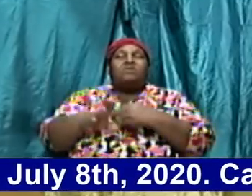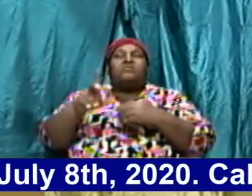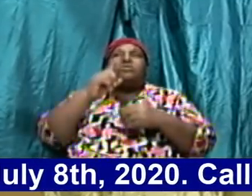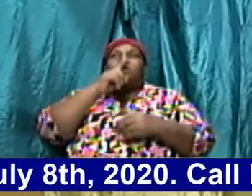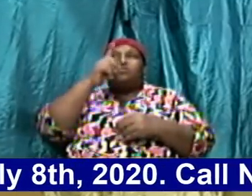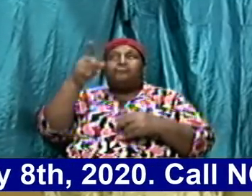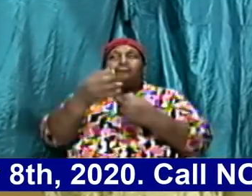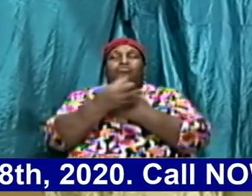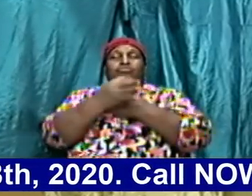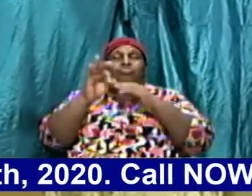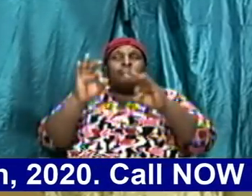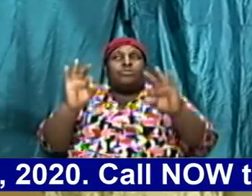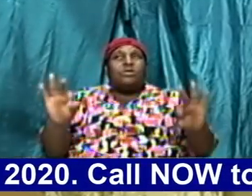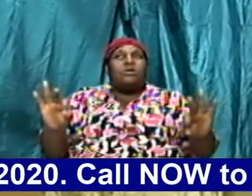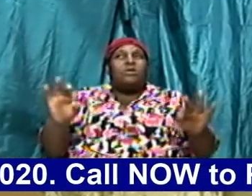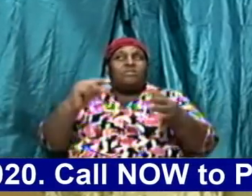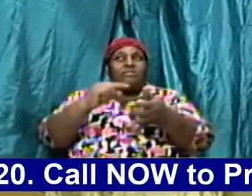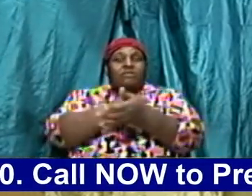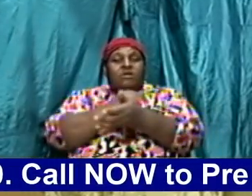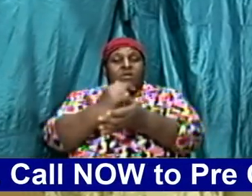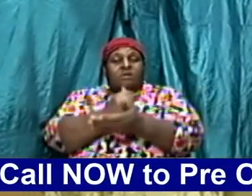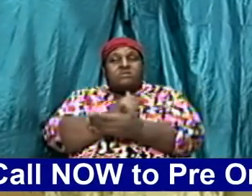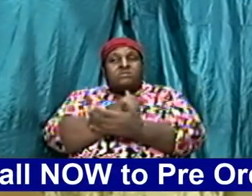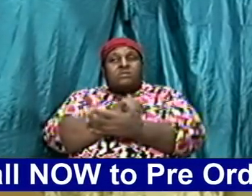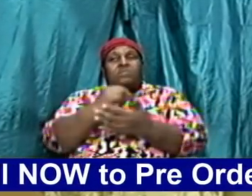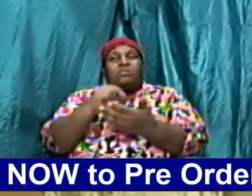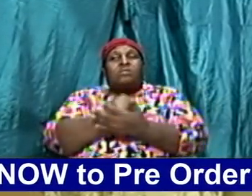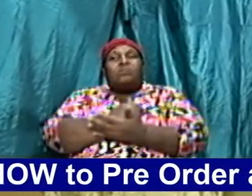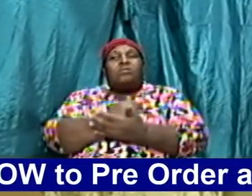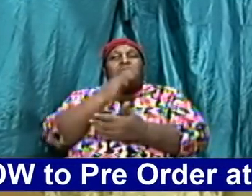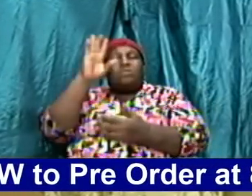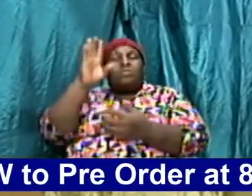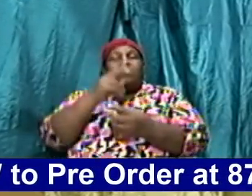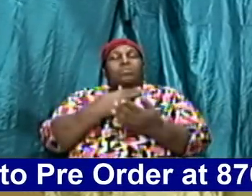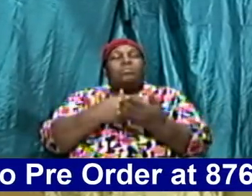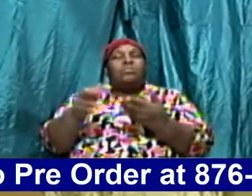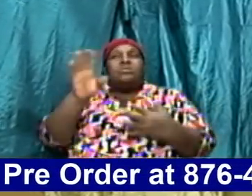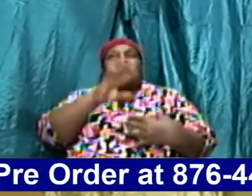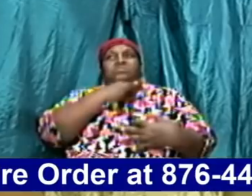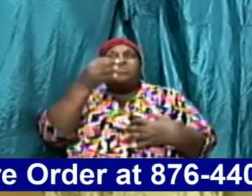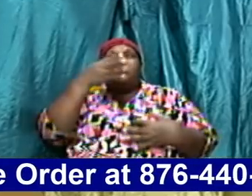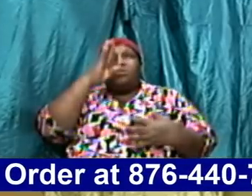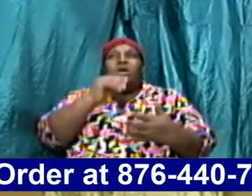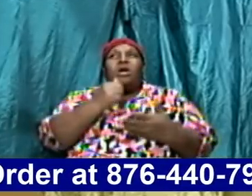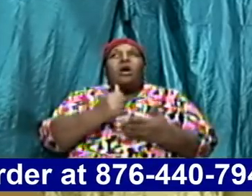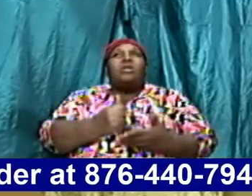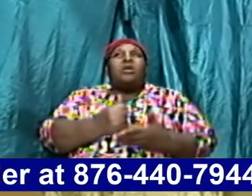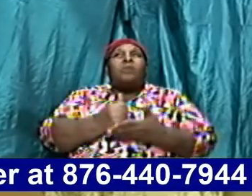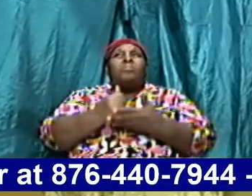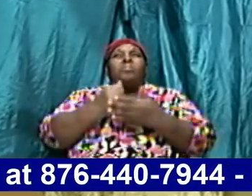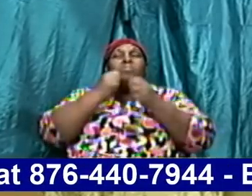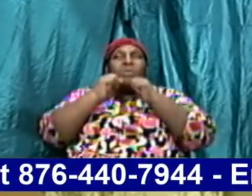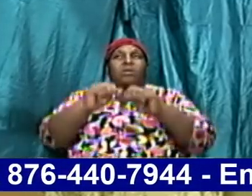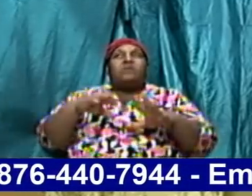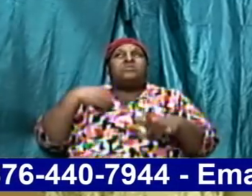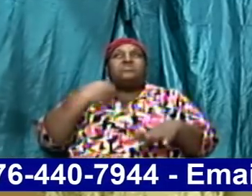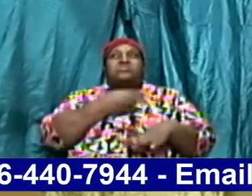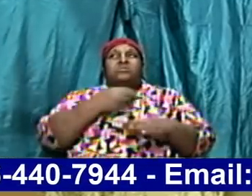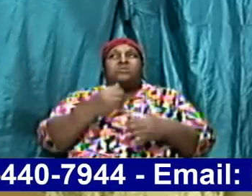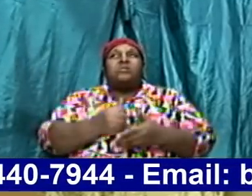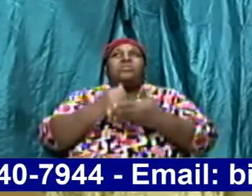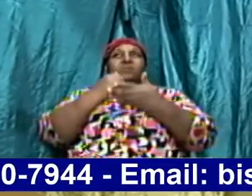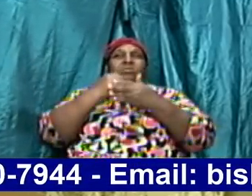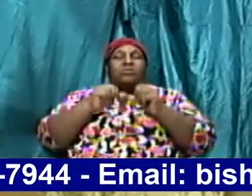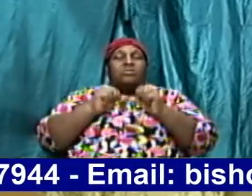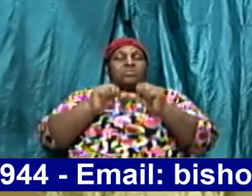and free gospel of your Holy Spirit. God, bless us. Help us, Lord Jesus, to continue to be in your